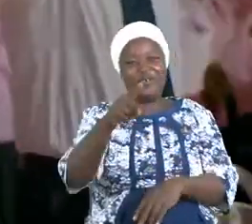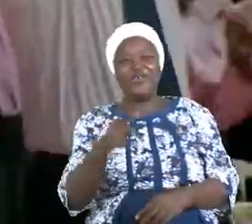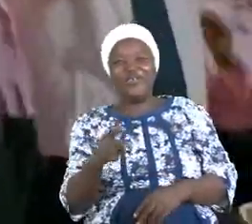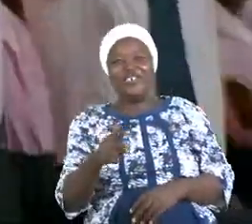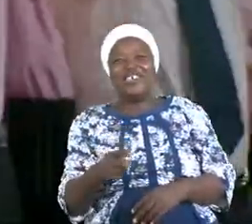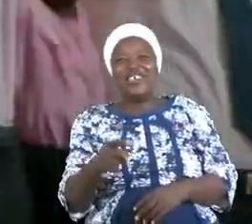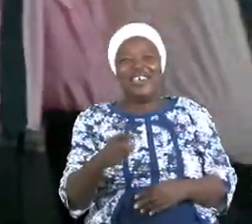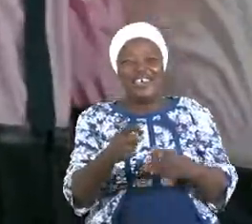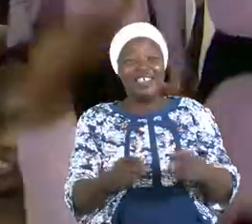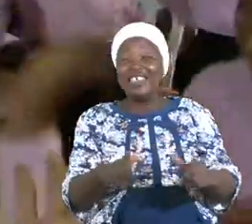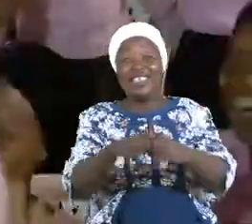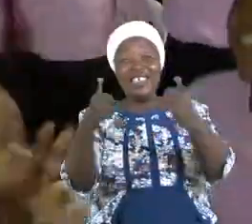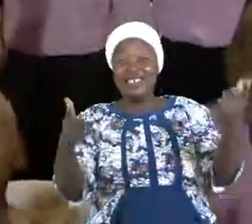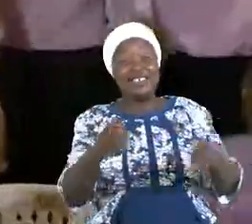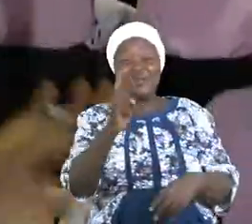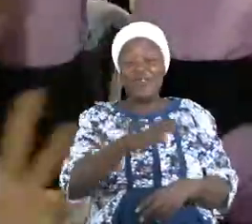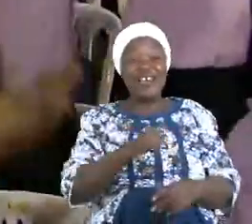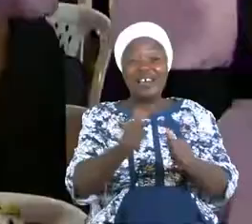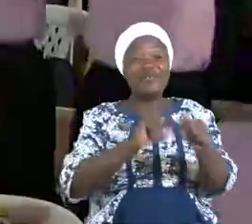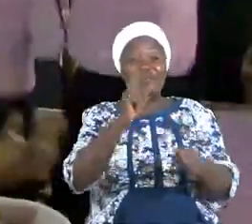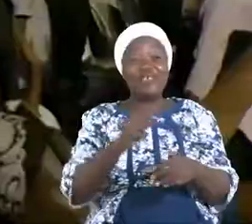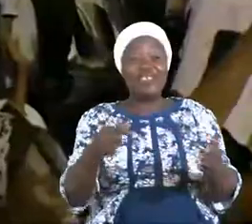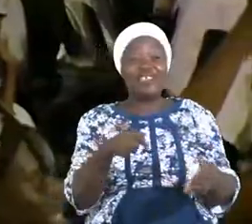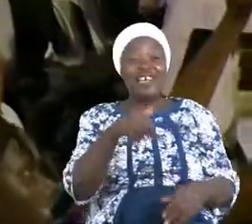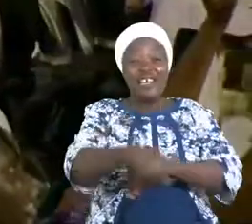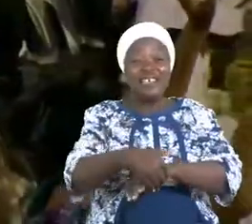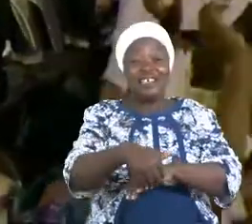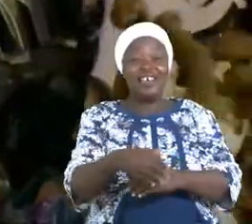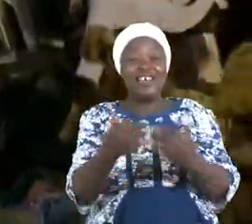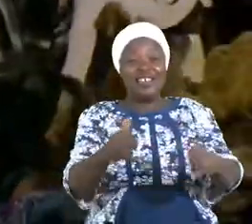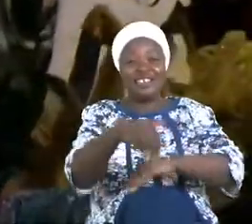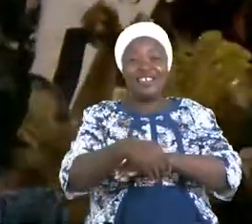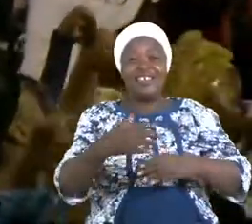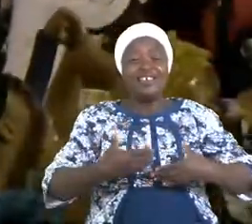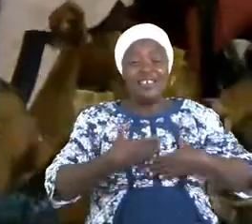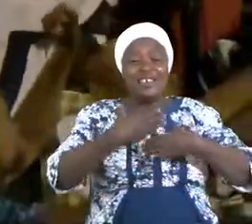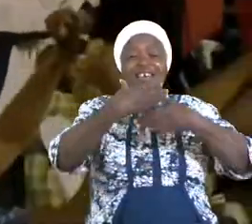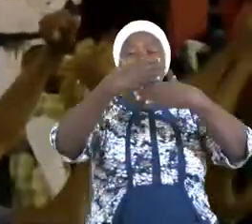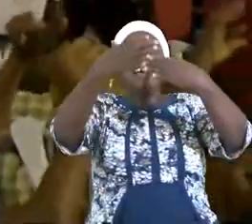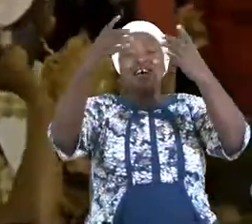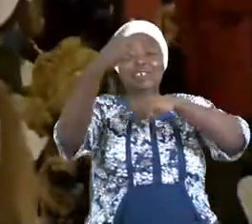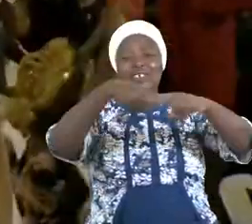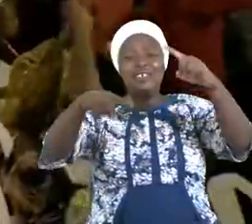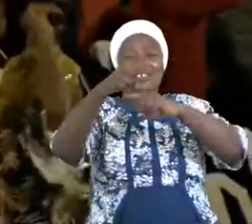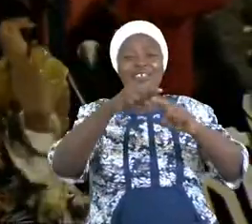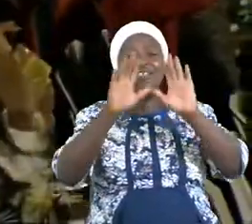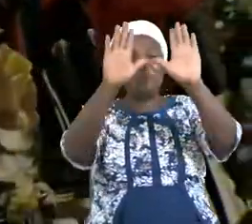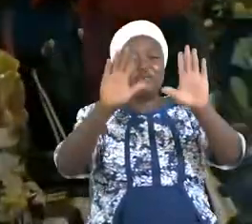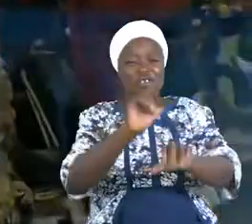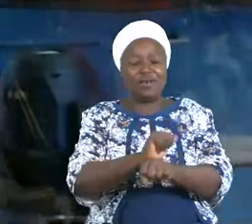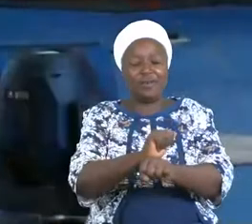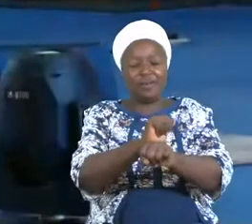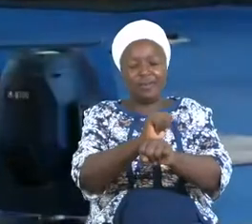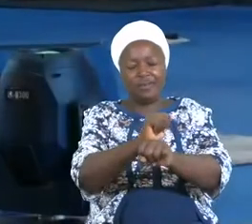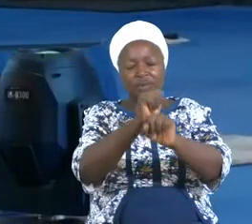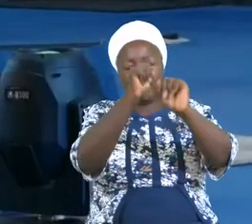Everyone, everyone tonight, shout miracle. Father, we thank you